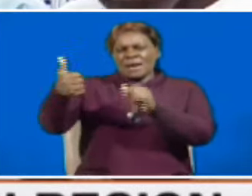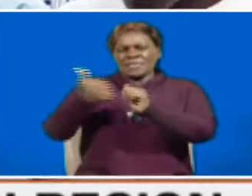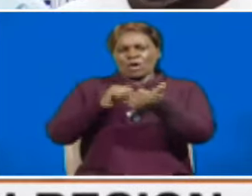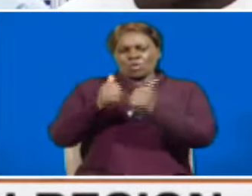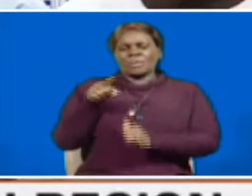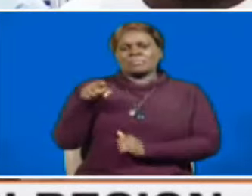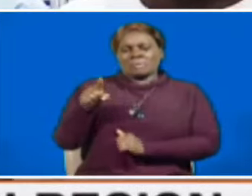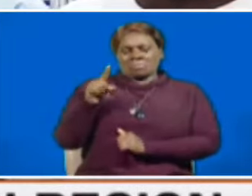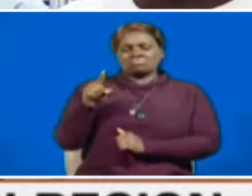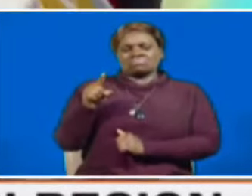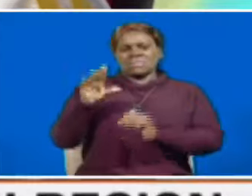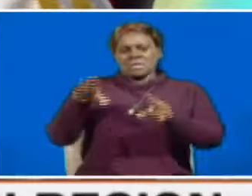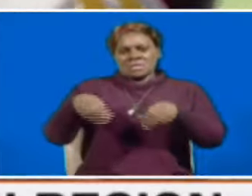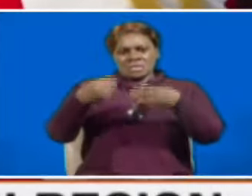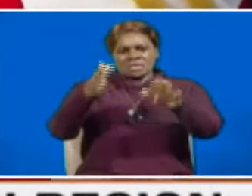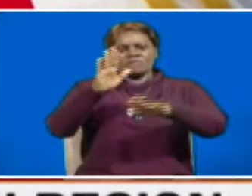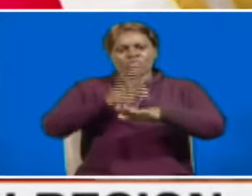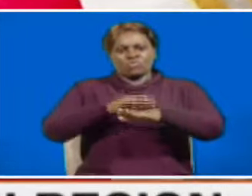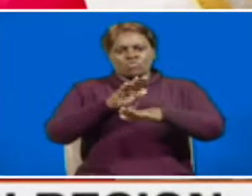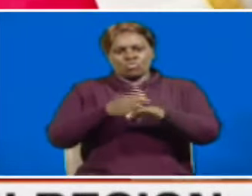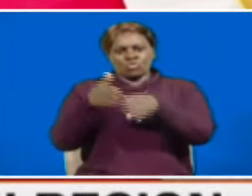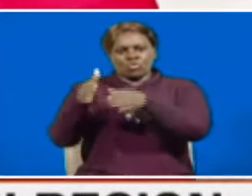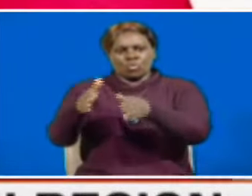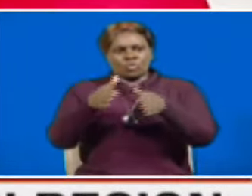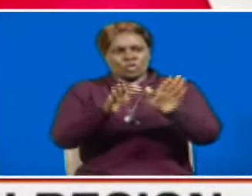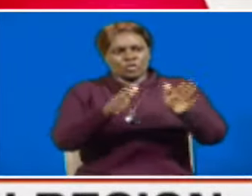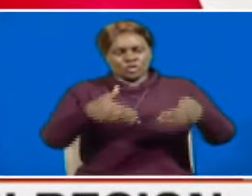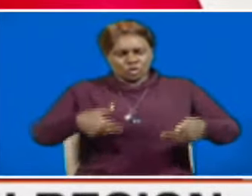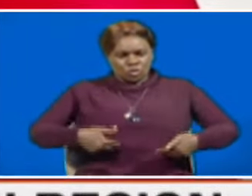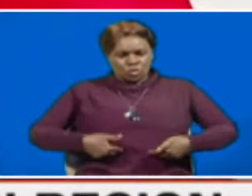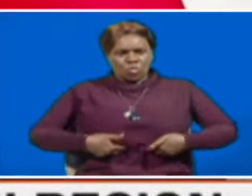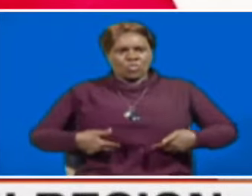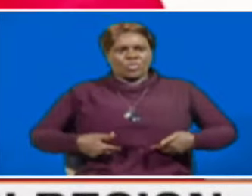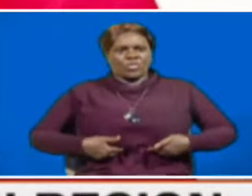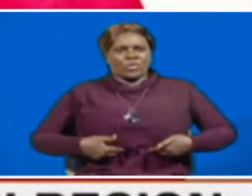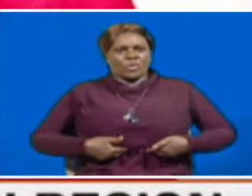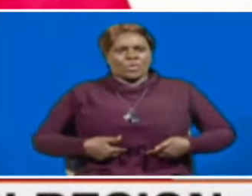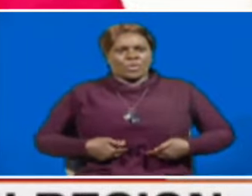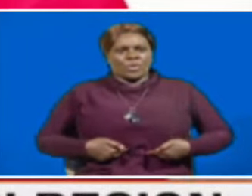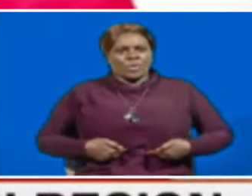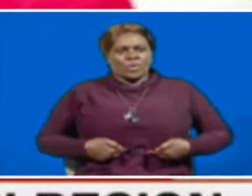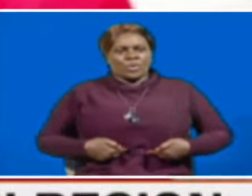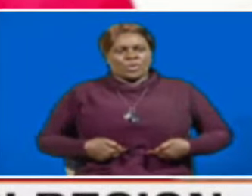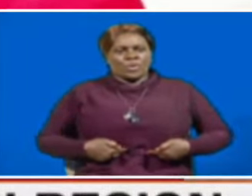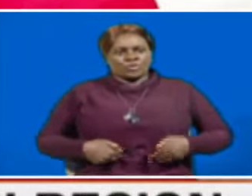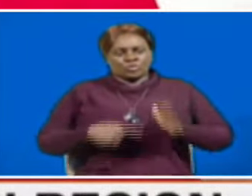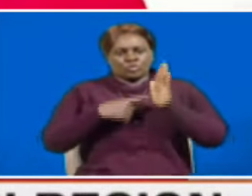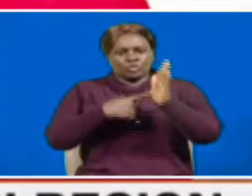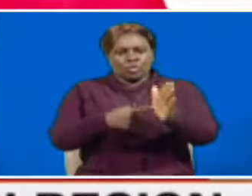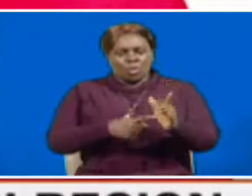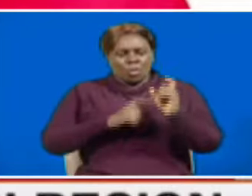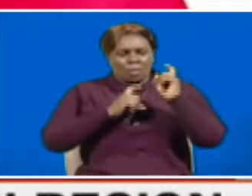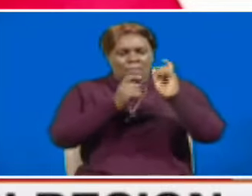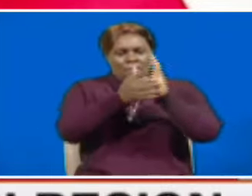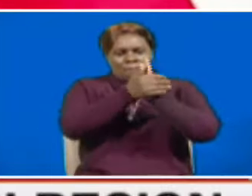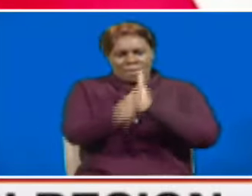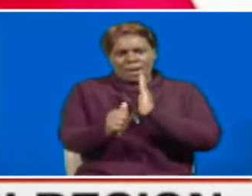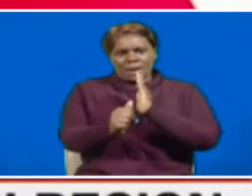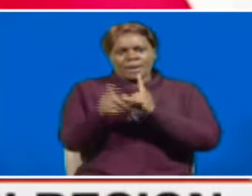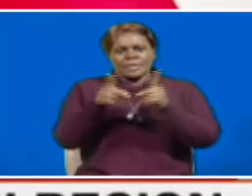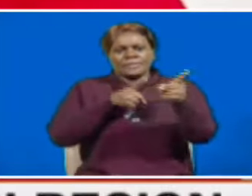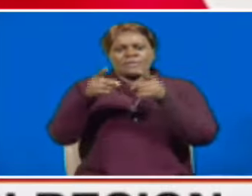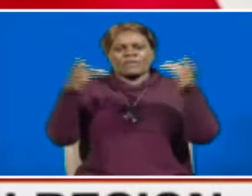are the ones that bring uh these um um youth talented youth players to to showcas their